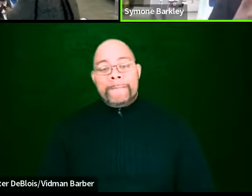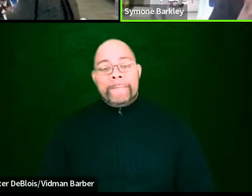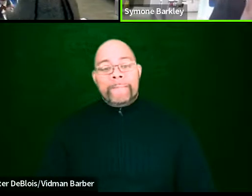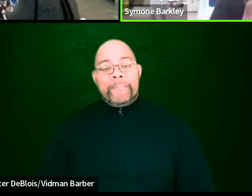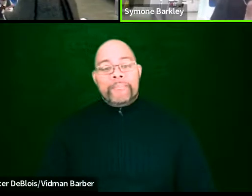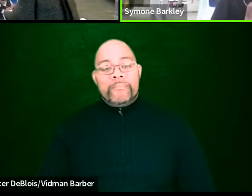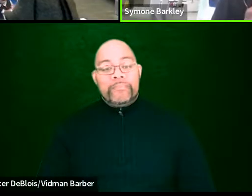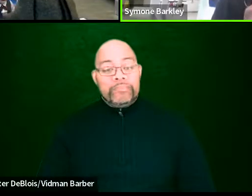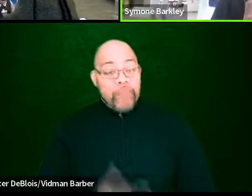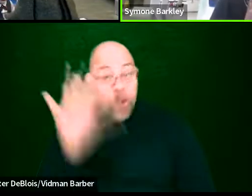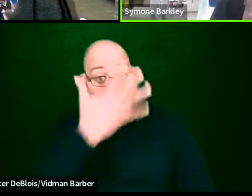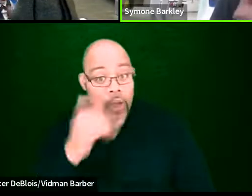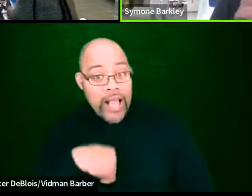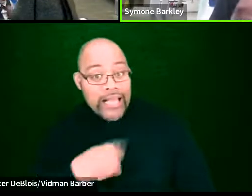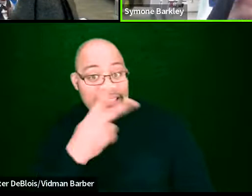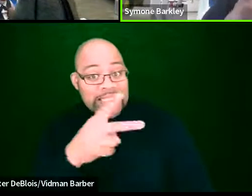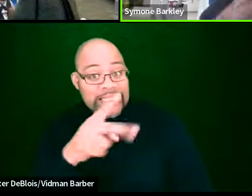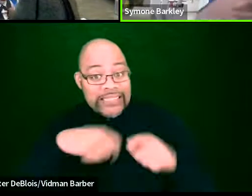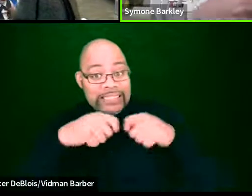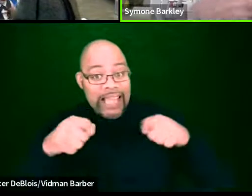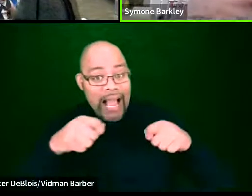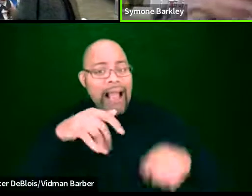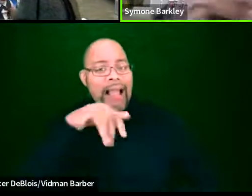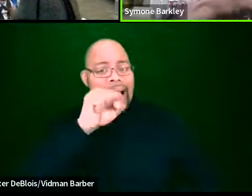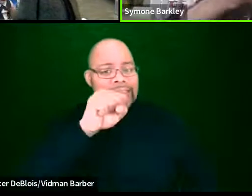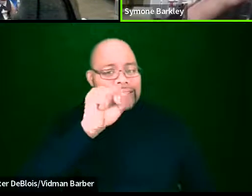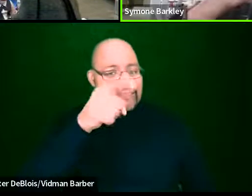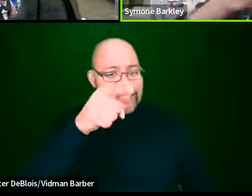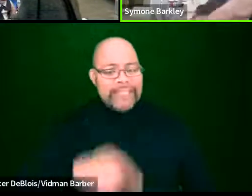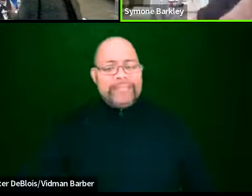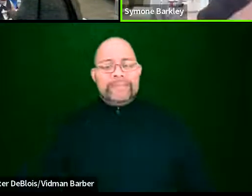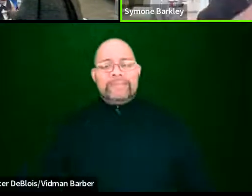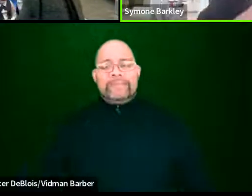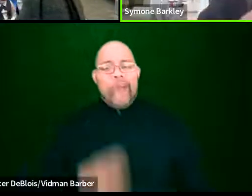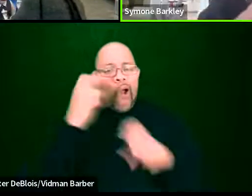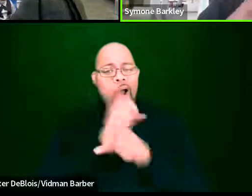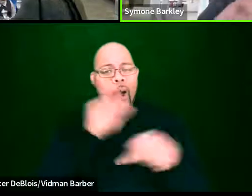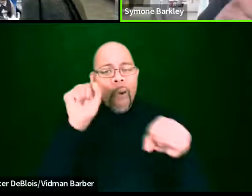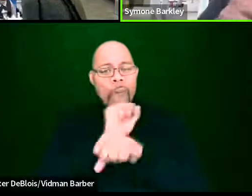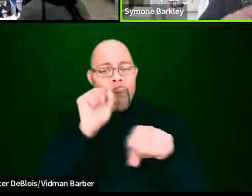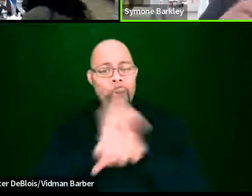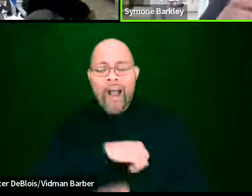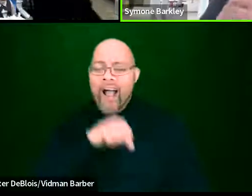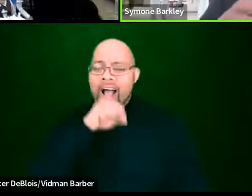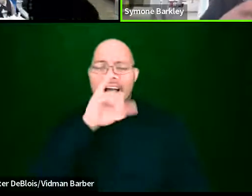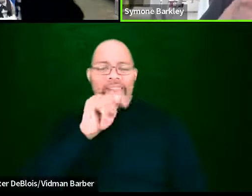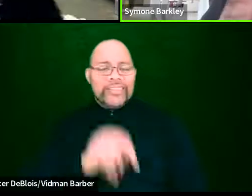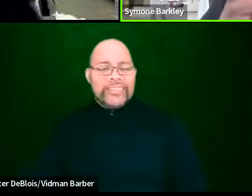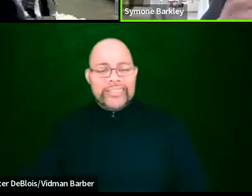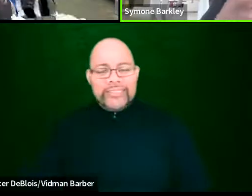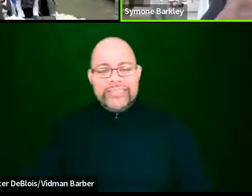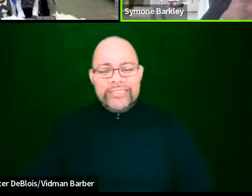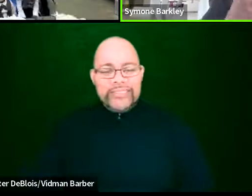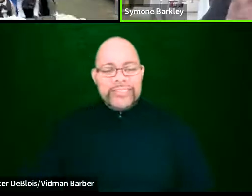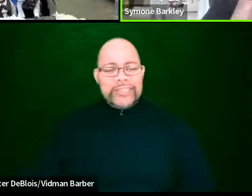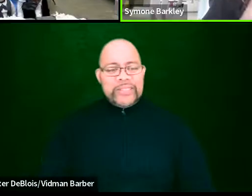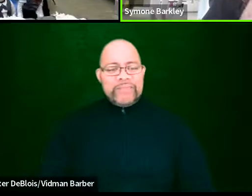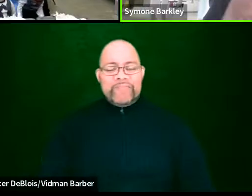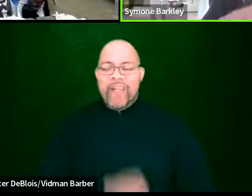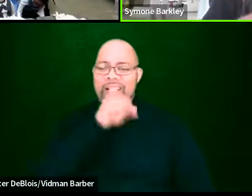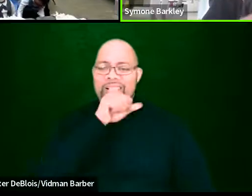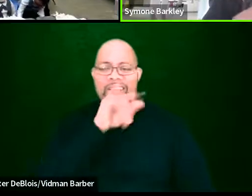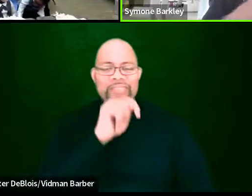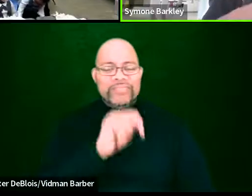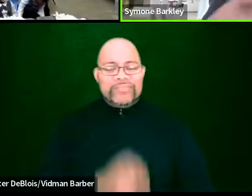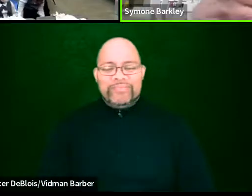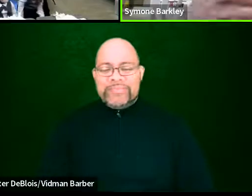How y'all looking? I see y'all tying. Yes. Hard at work. I love it. I love it.